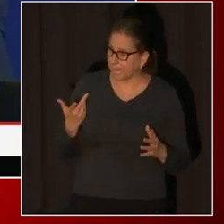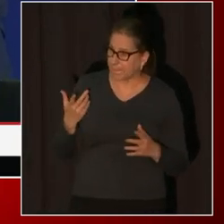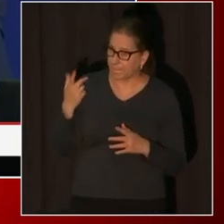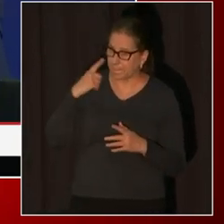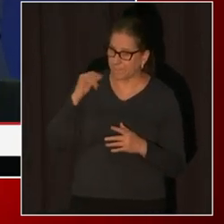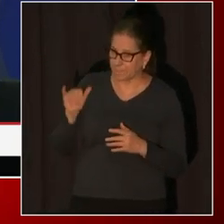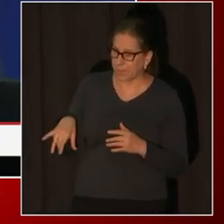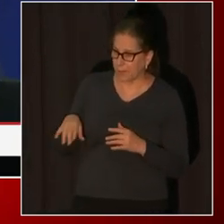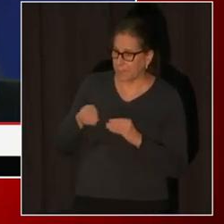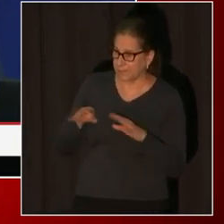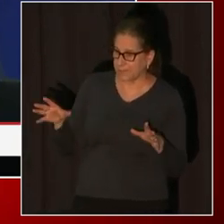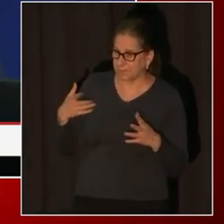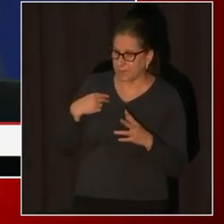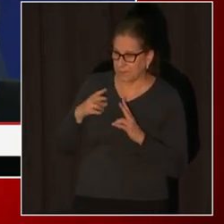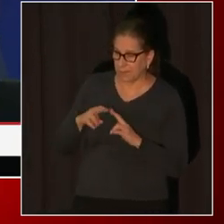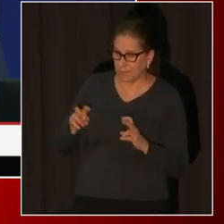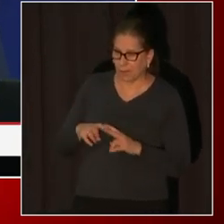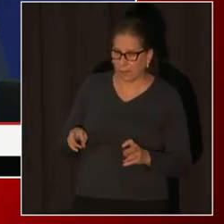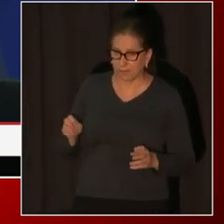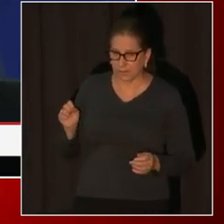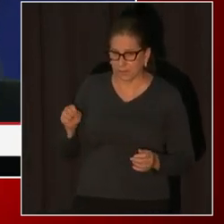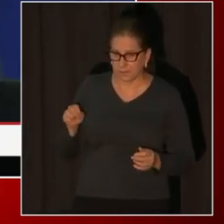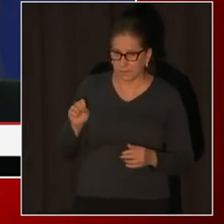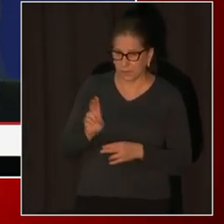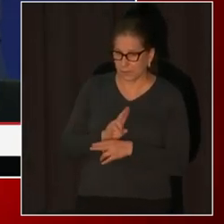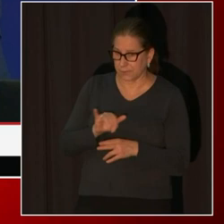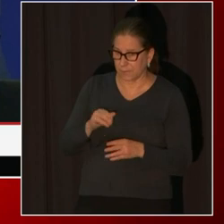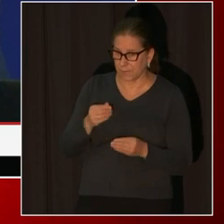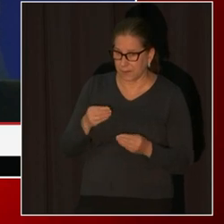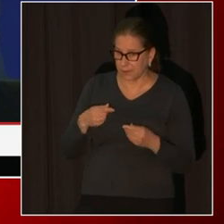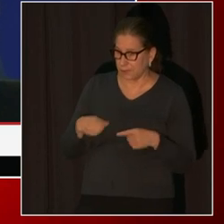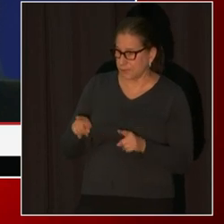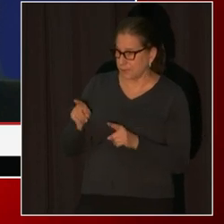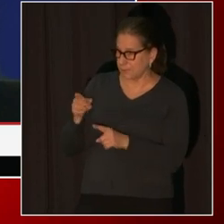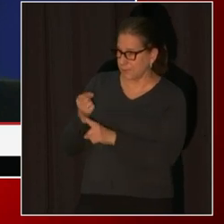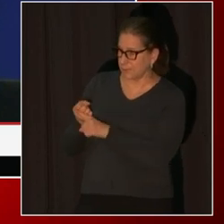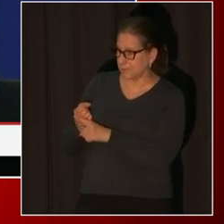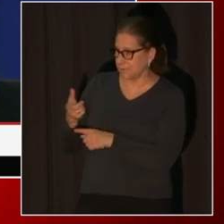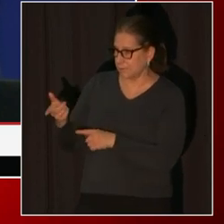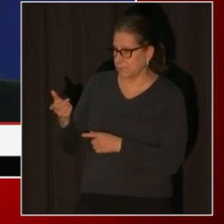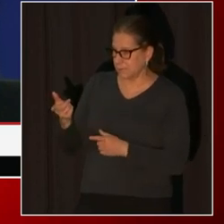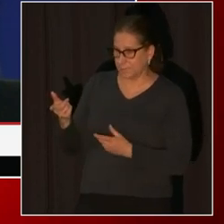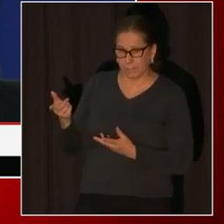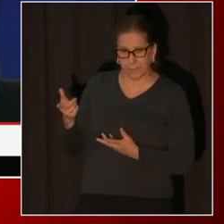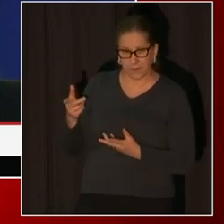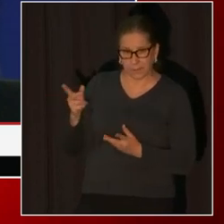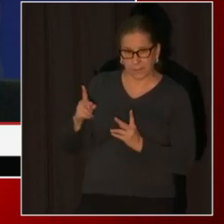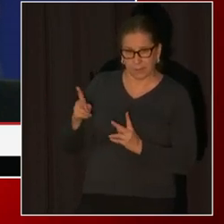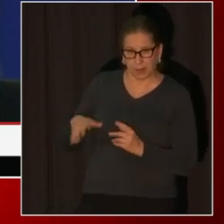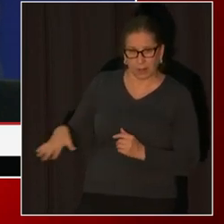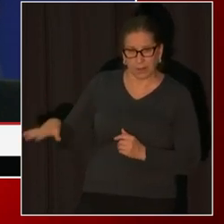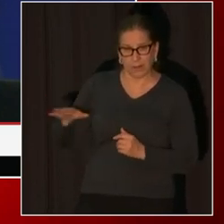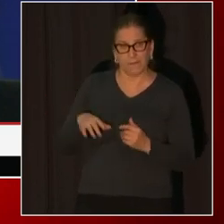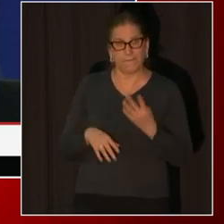draw on that fund going to be in the pandemic? Because when it was designed, I think, 4 years ago? This is a